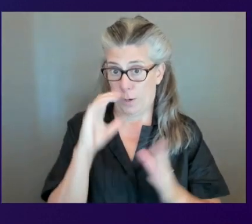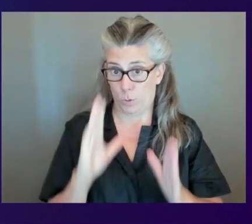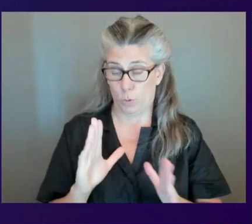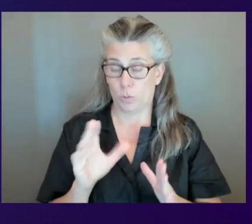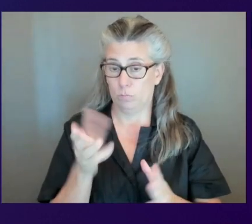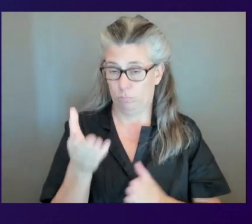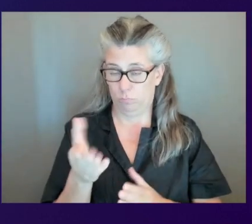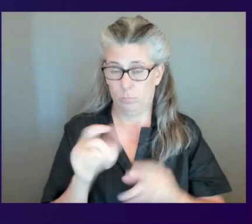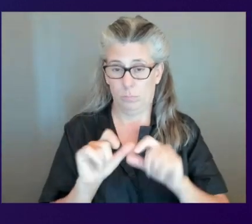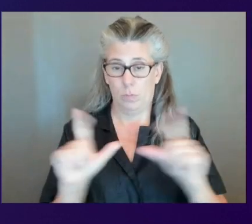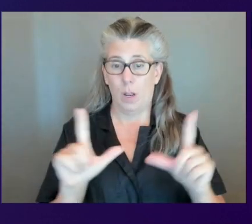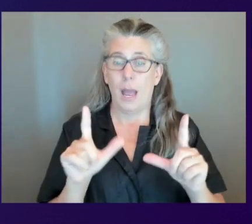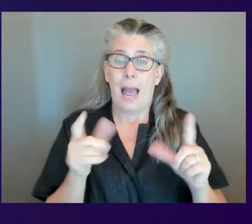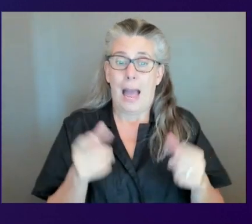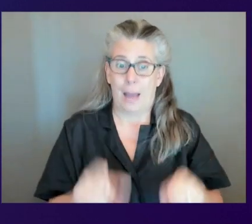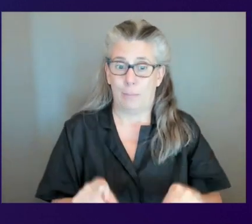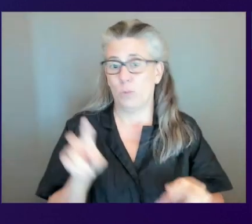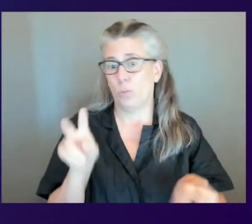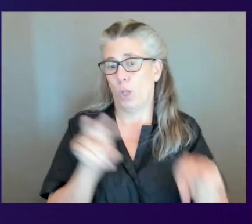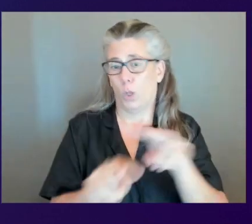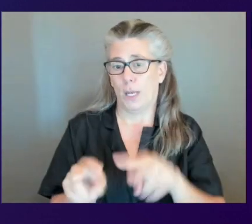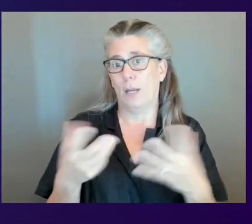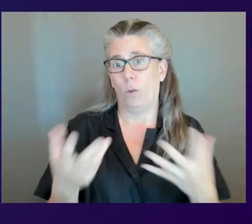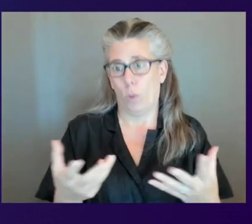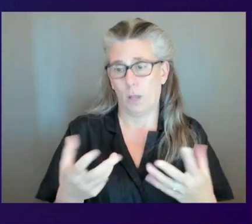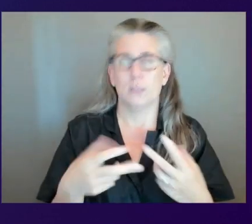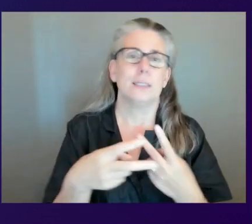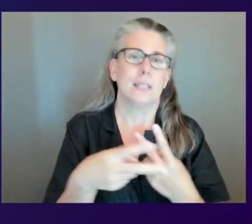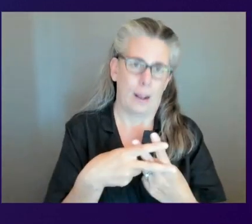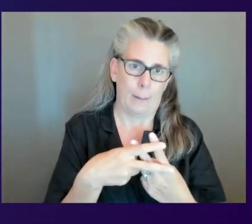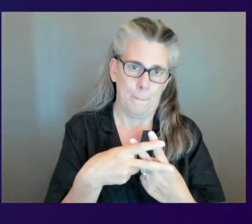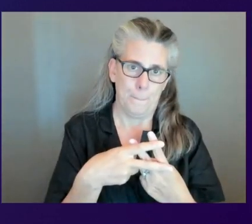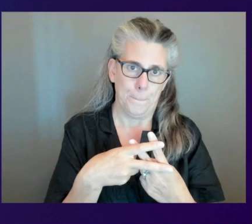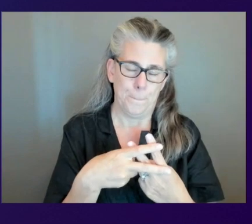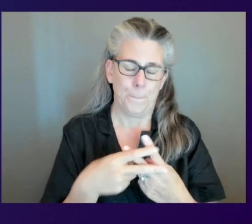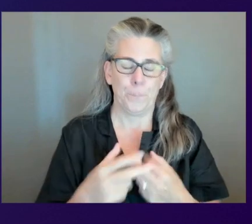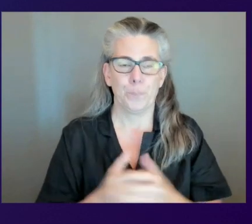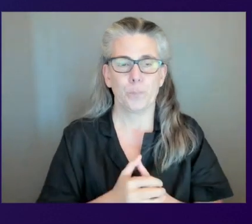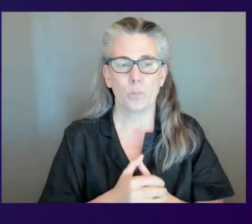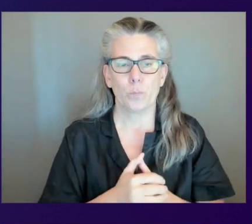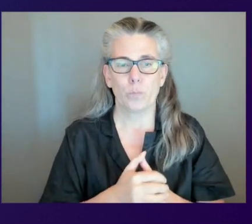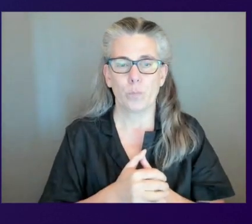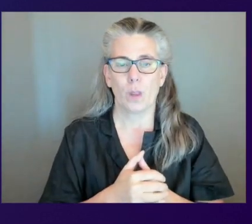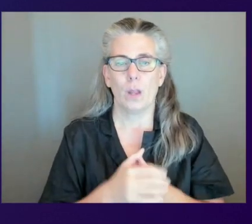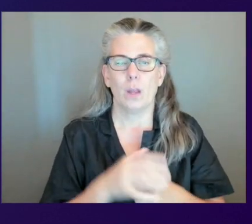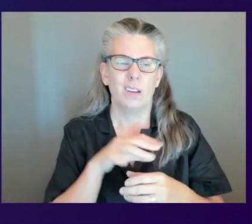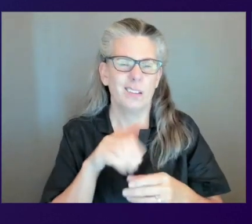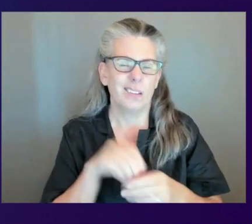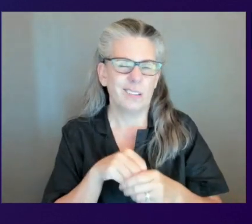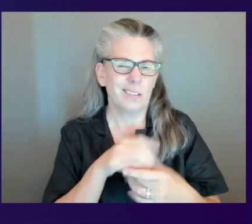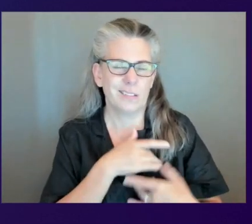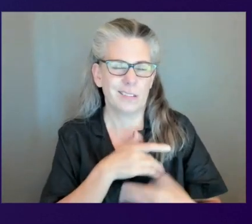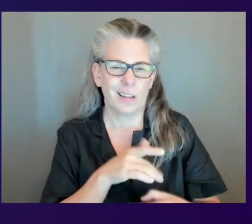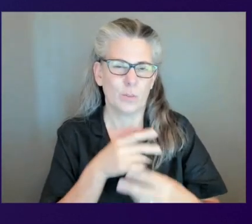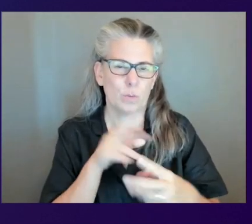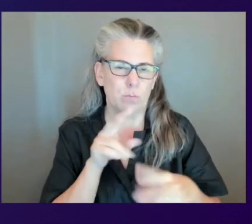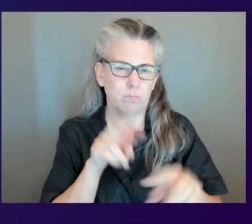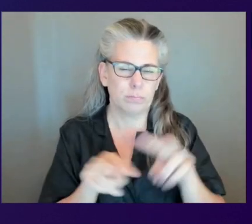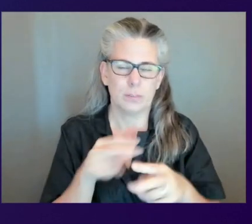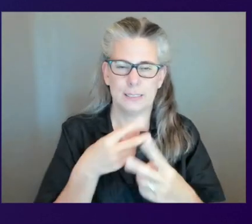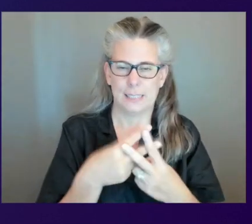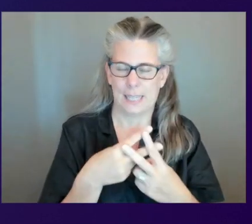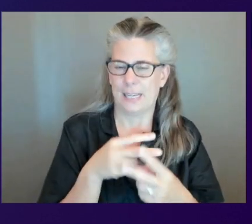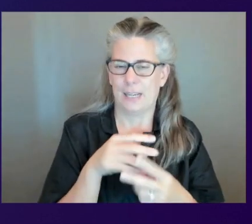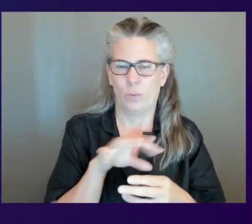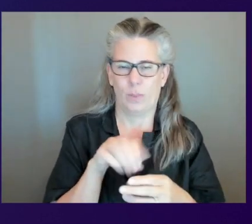at Slack, which is, we all use Slack in a web browser anyway. But the machine